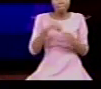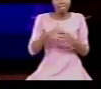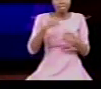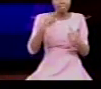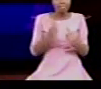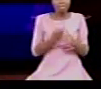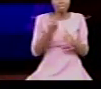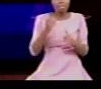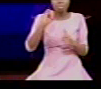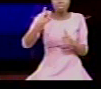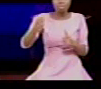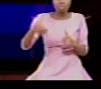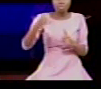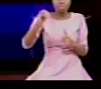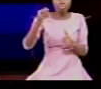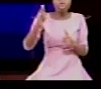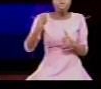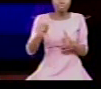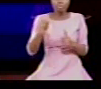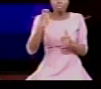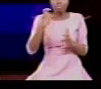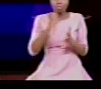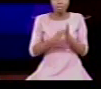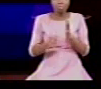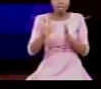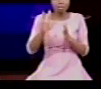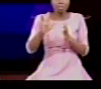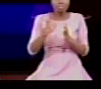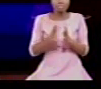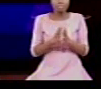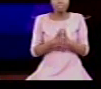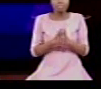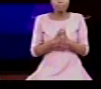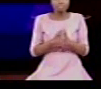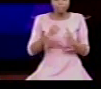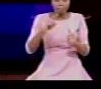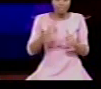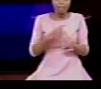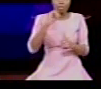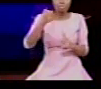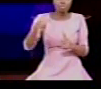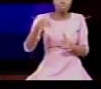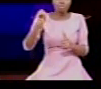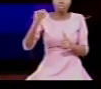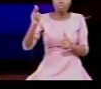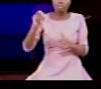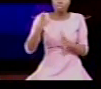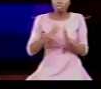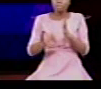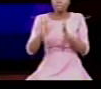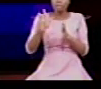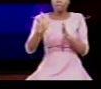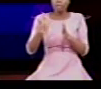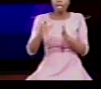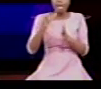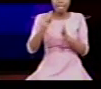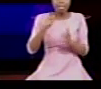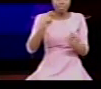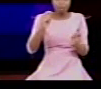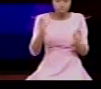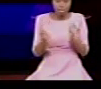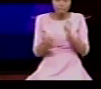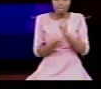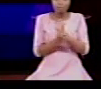1 John 3, look at your Bible. 1 John 3. When you are transformed,